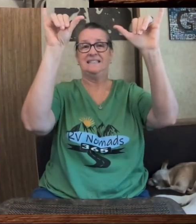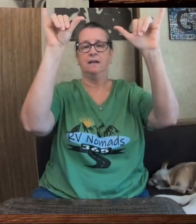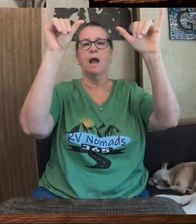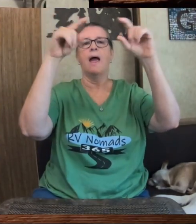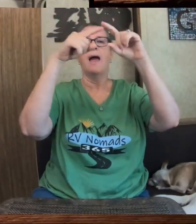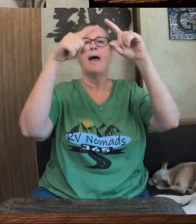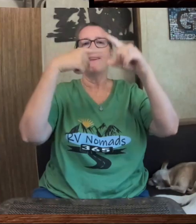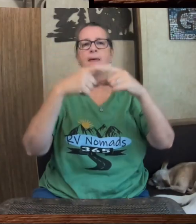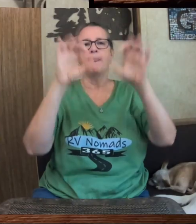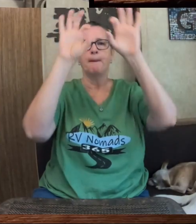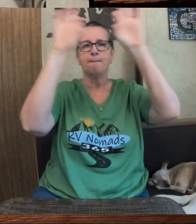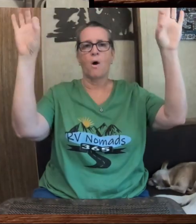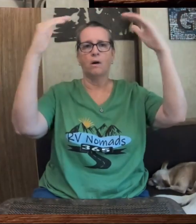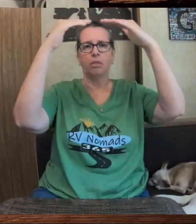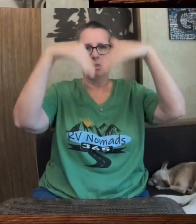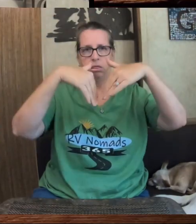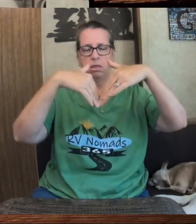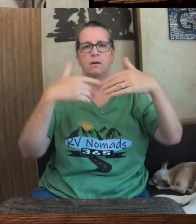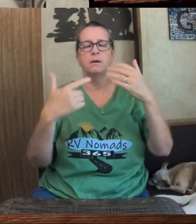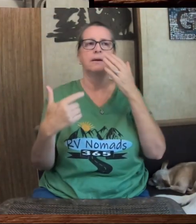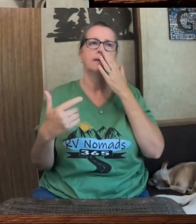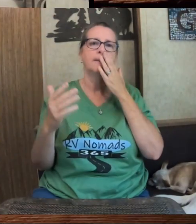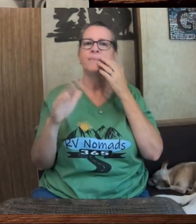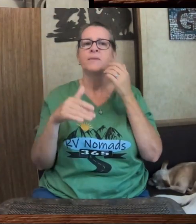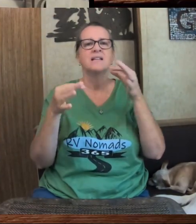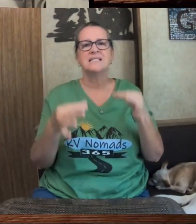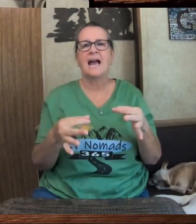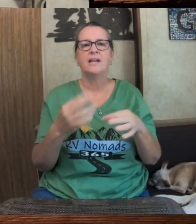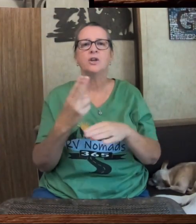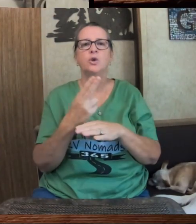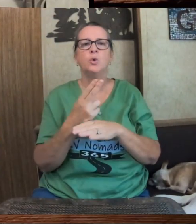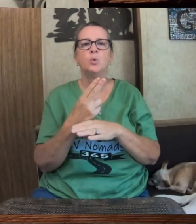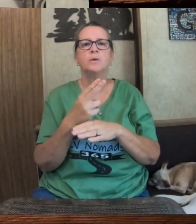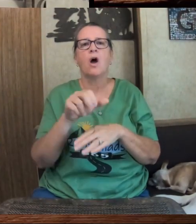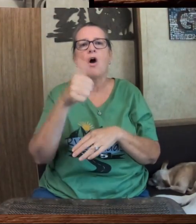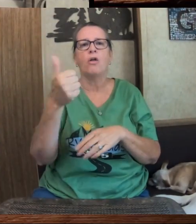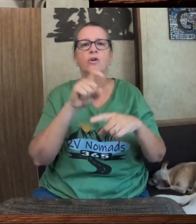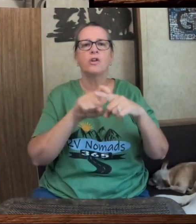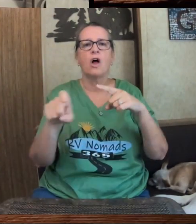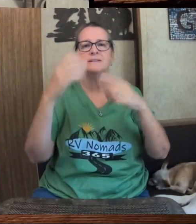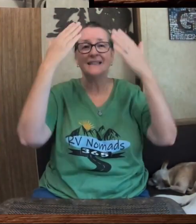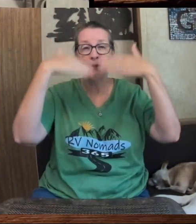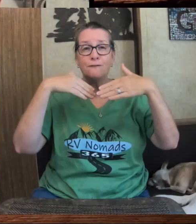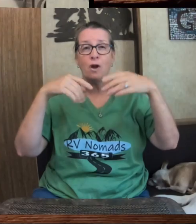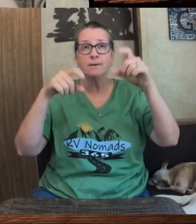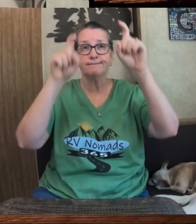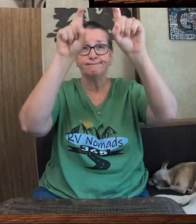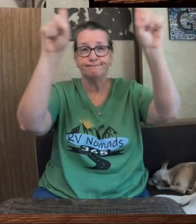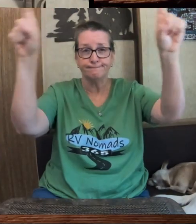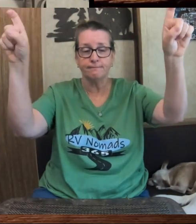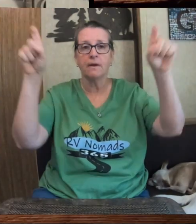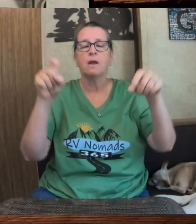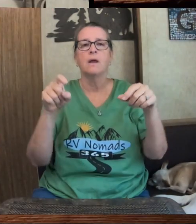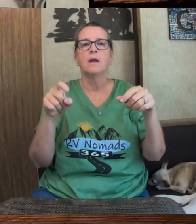then the bar collapsed. Mm-hmm. So we decided to use our little closets up front for our hanging